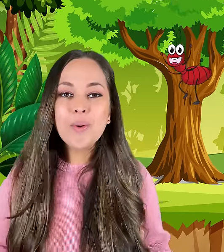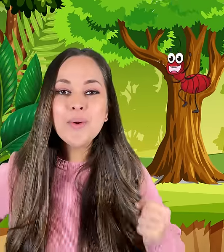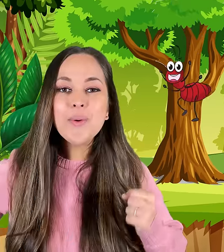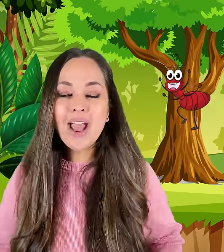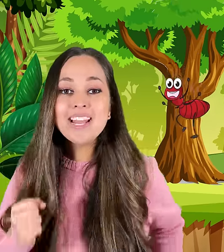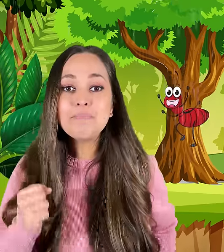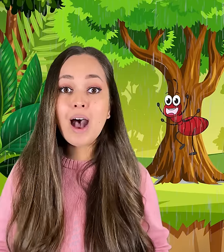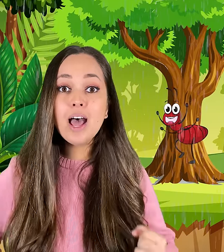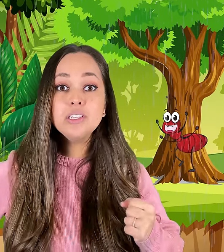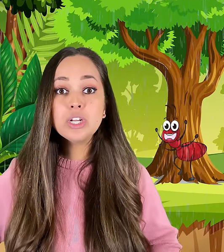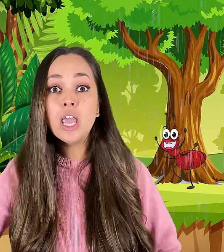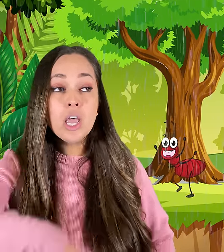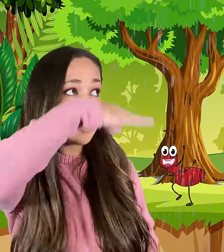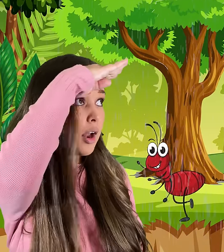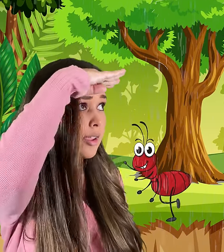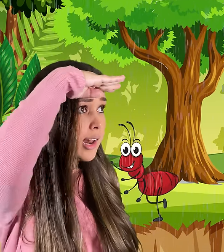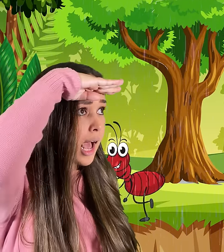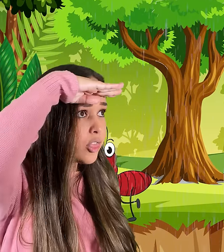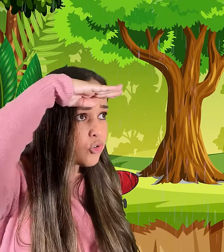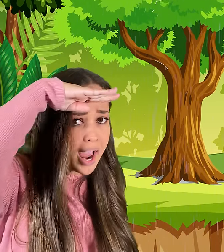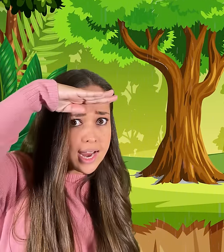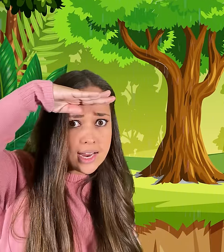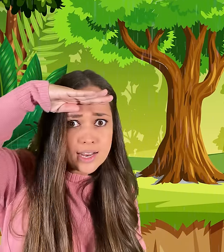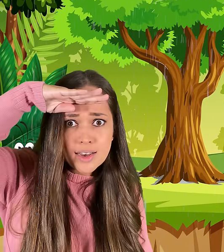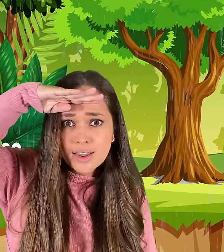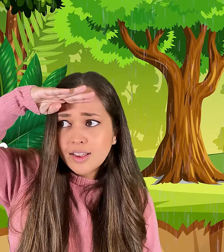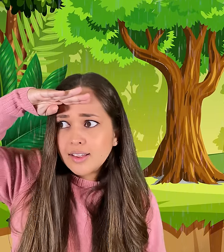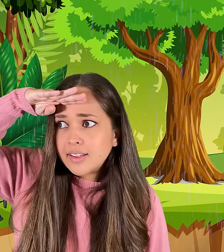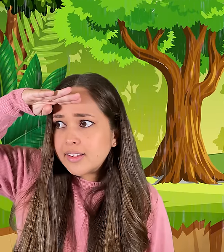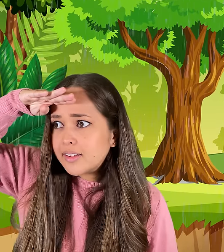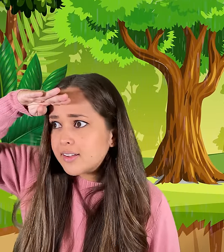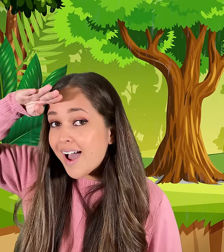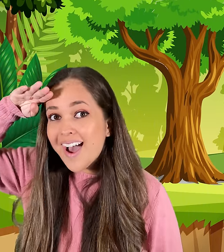And they all went marching, gotta get out of the rain.